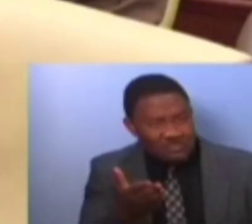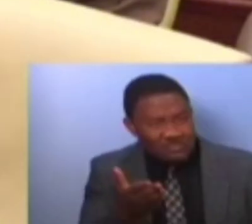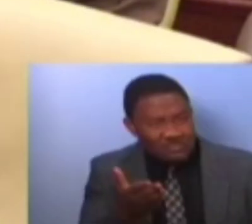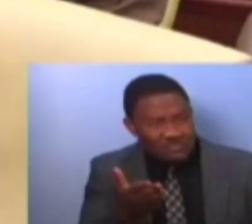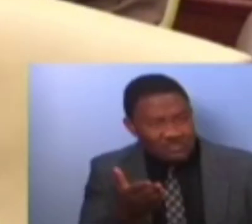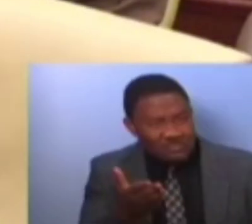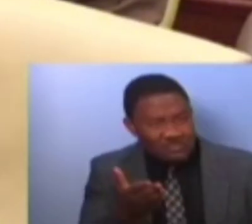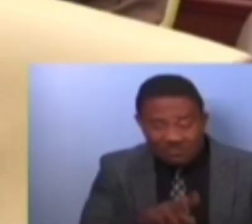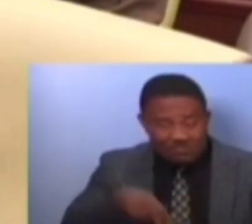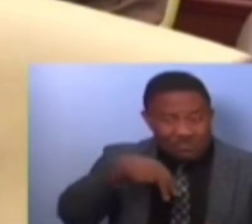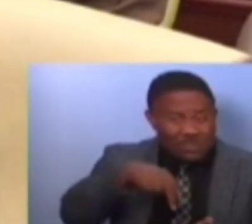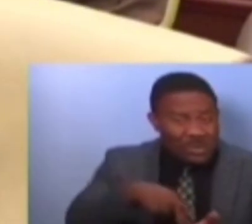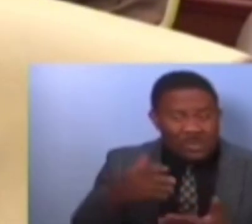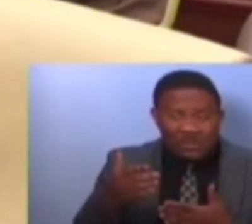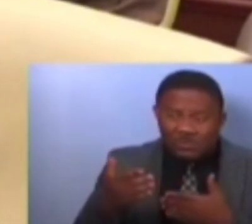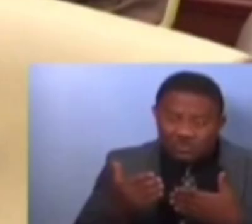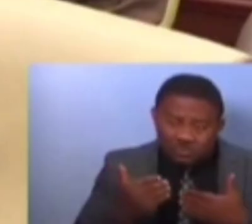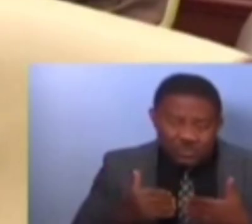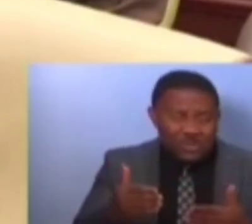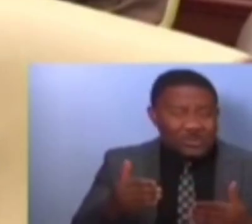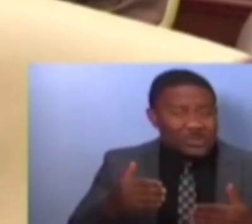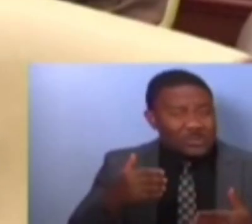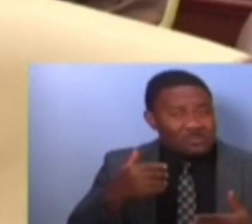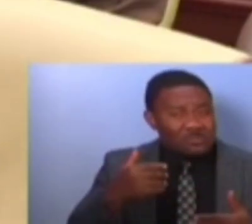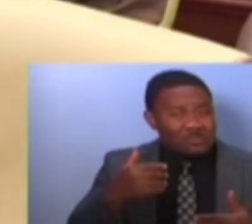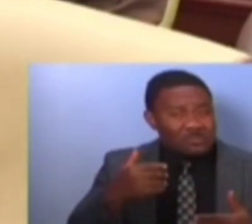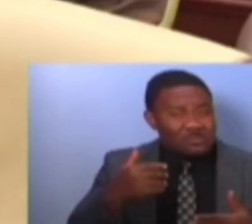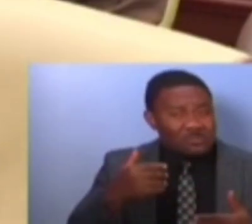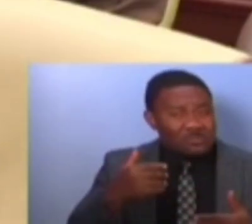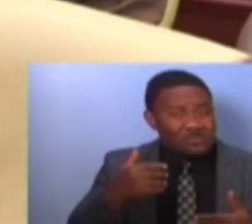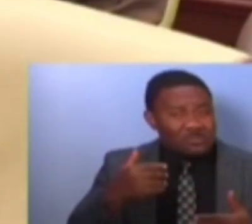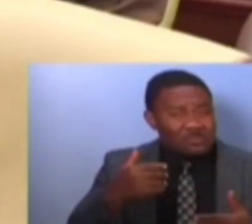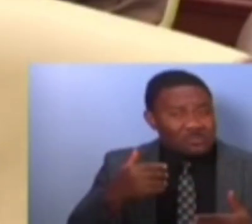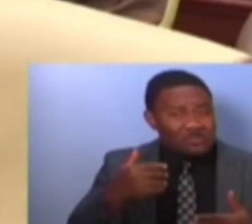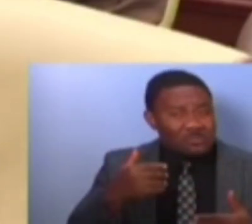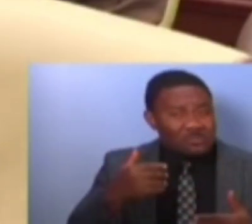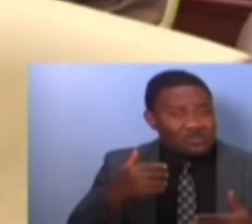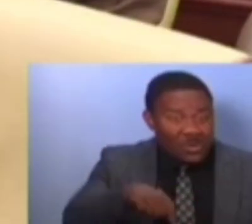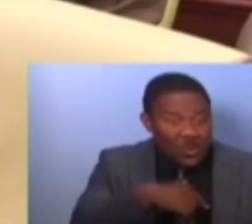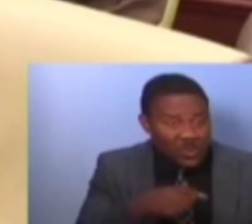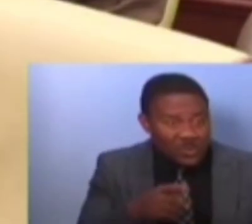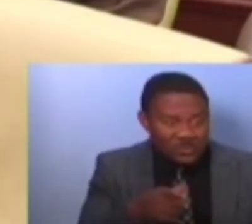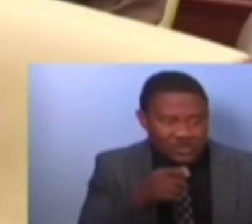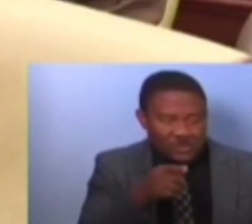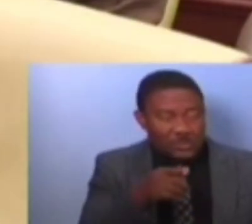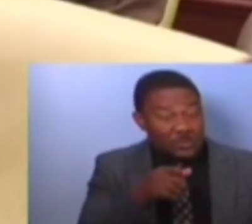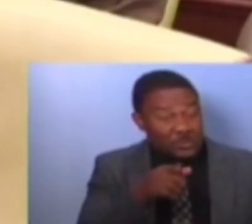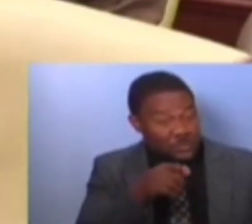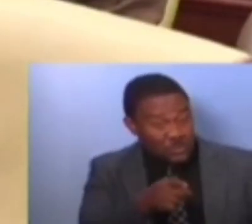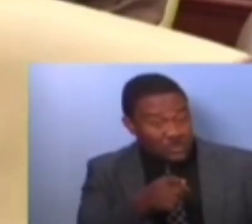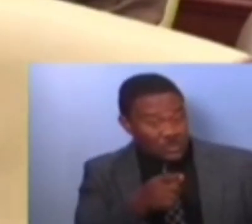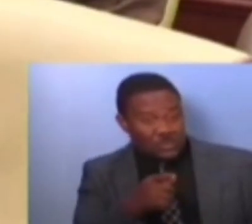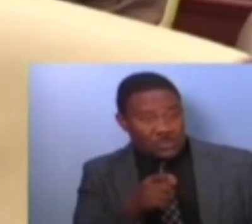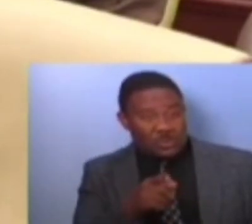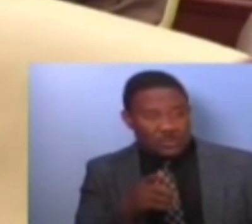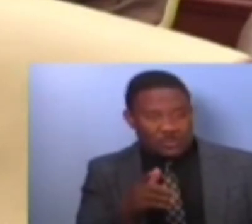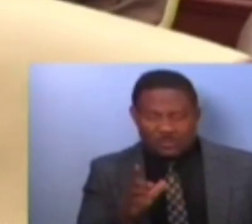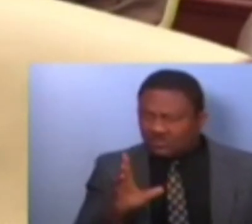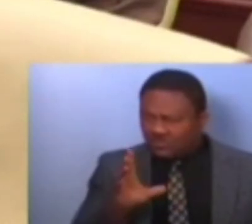make other comments before that chair. So all we are saying is that in what you are doing, you are